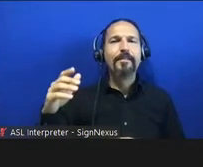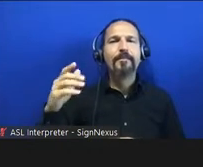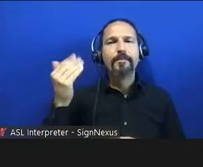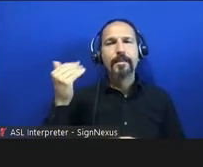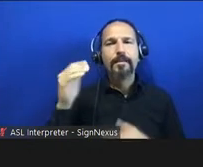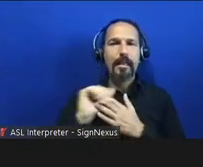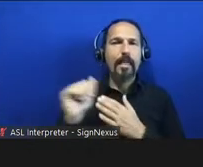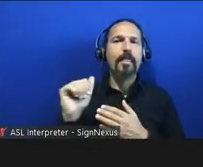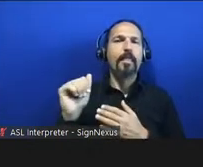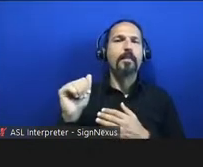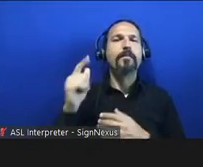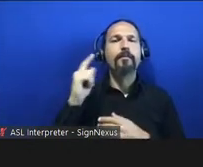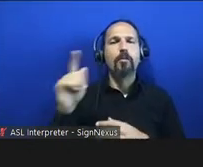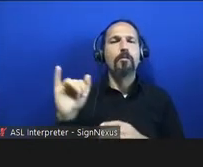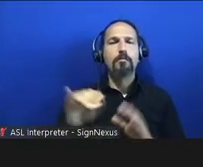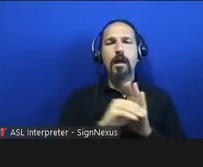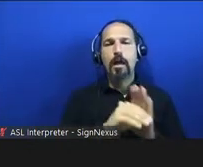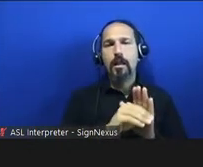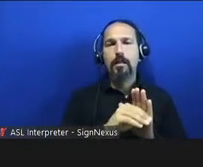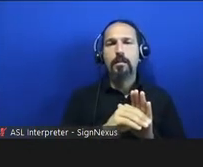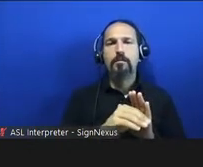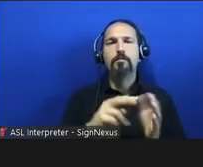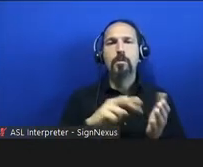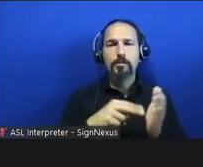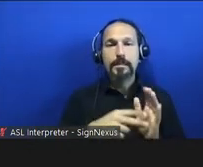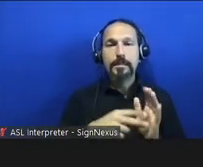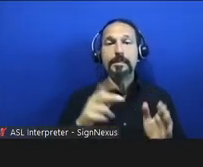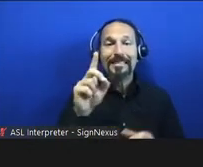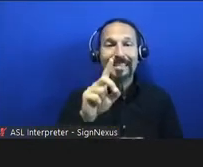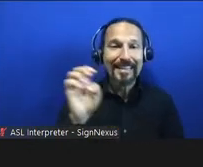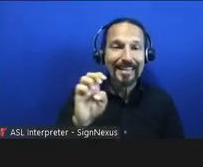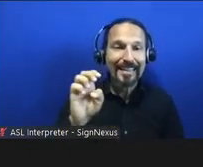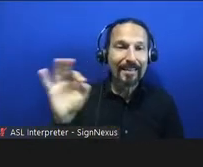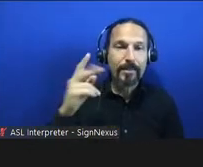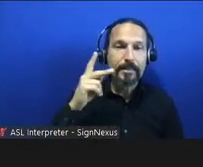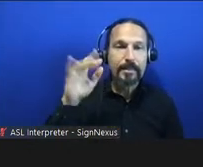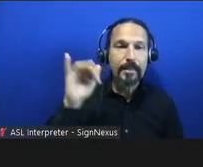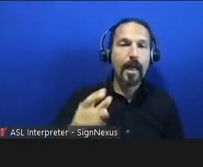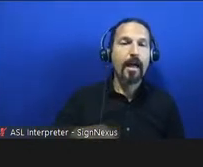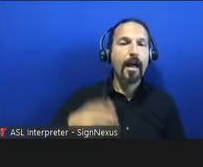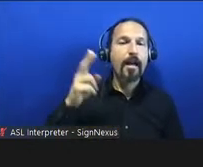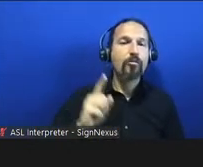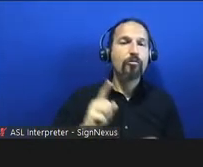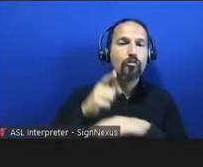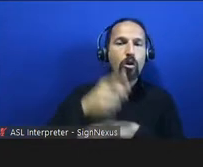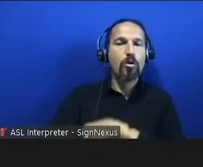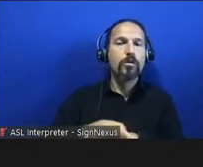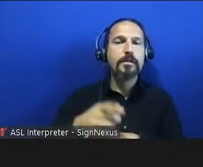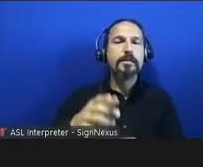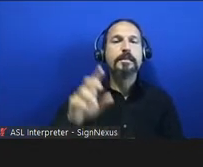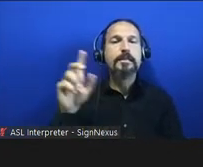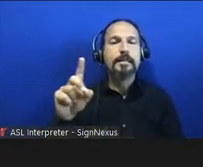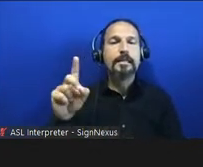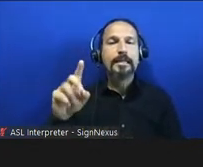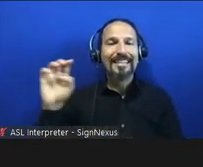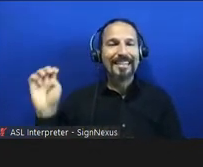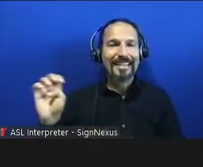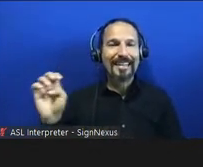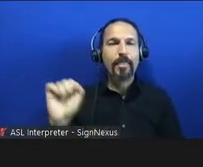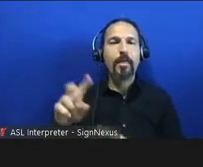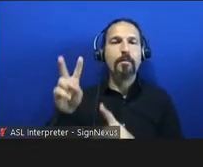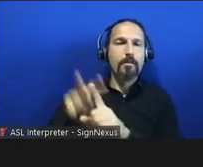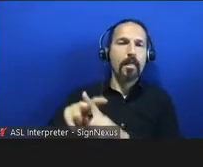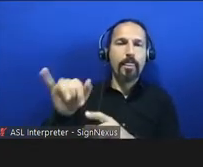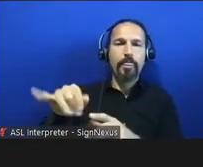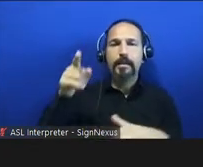purposes in d e and f you see those High Crossing credits in D and E they are applied to the